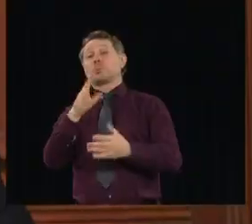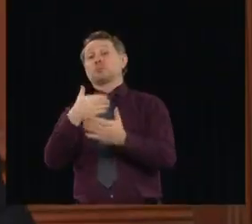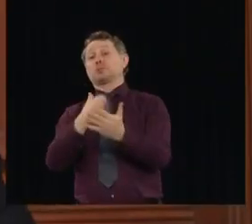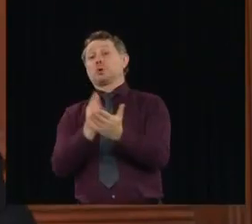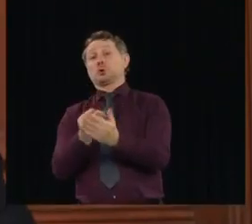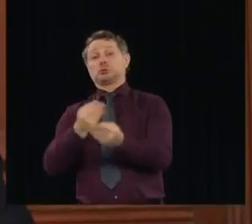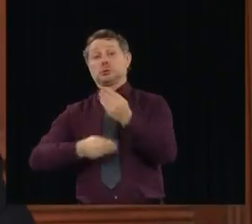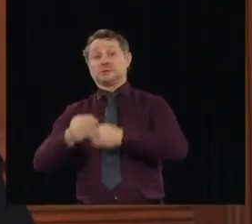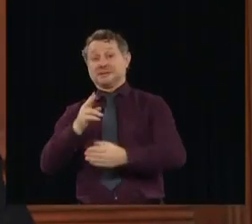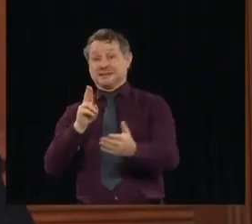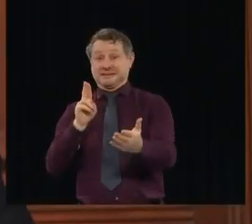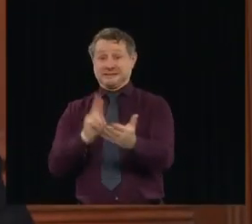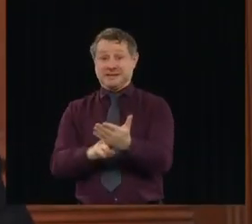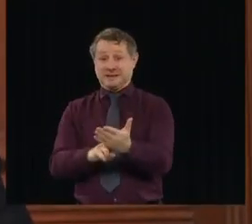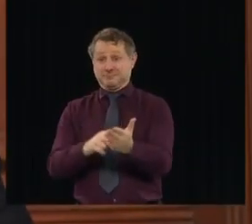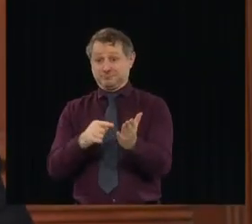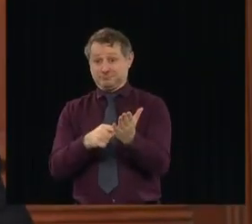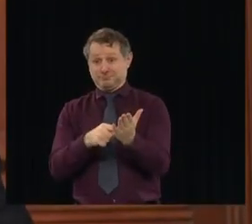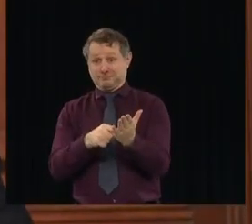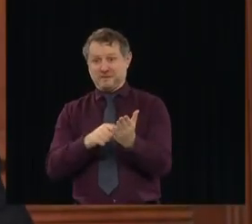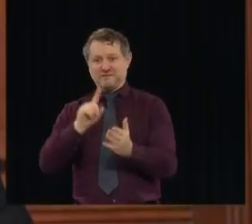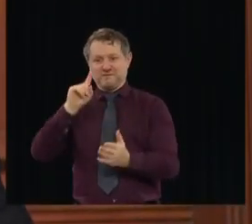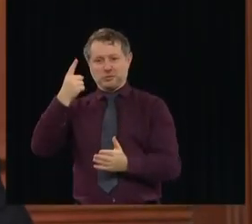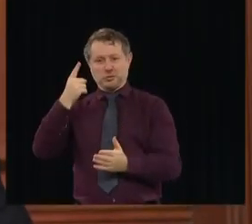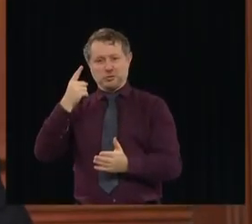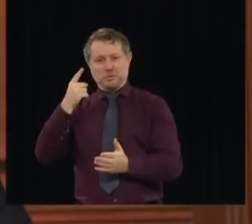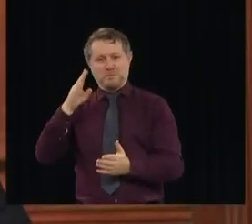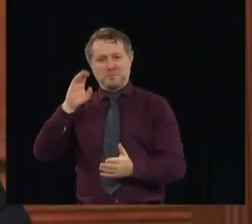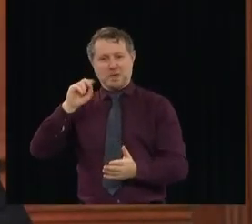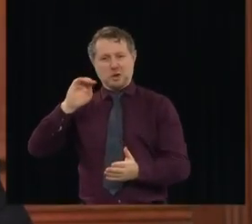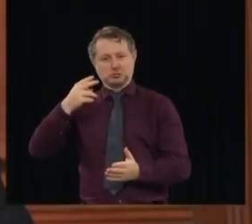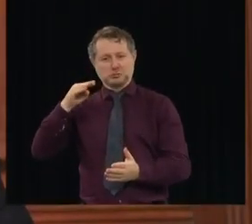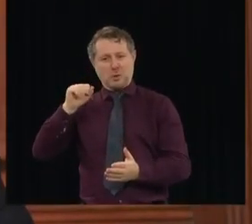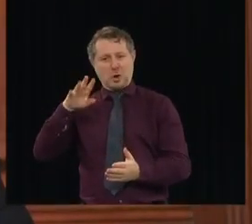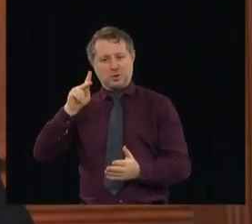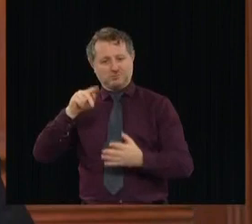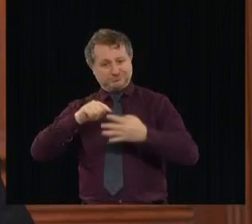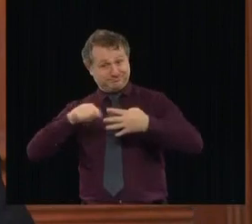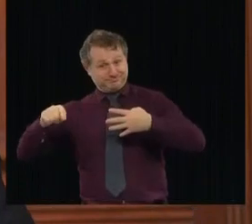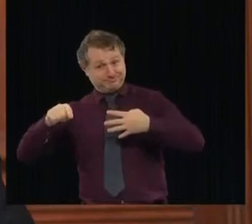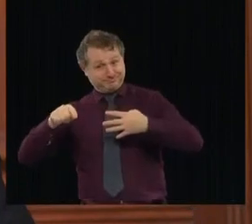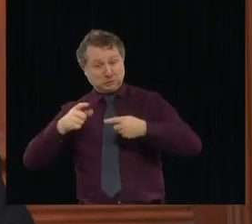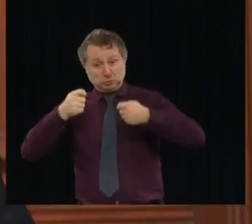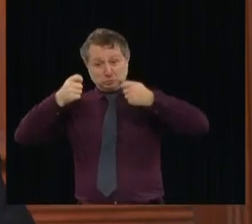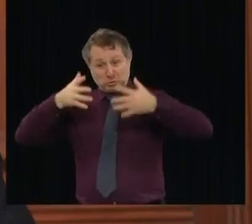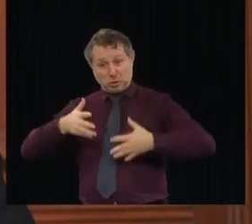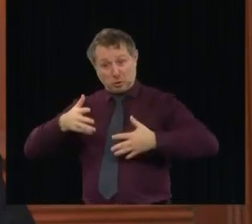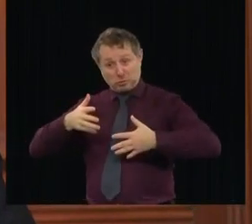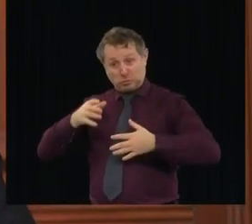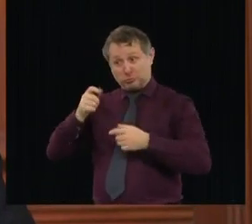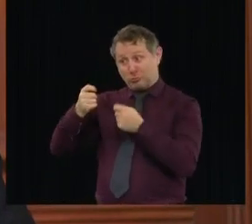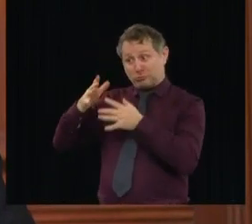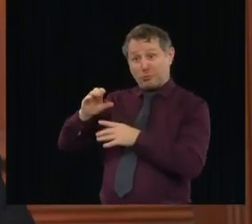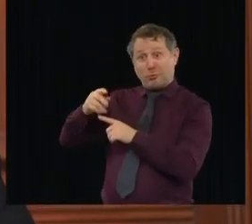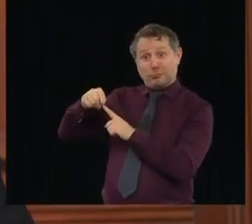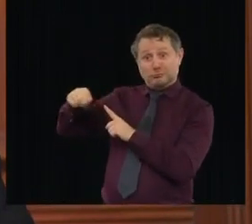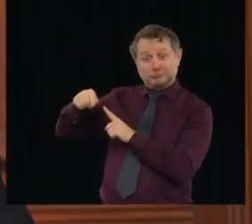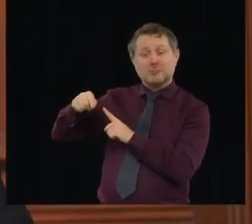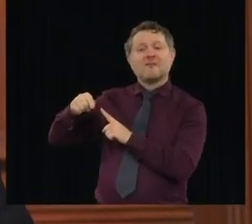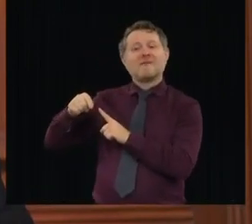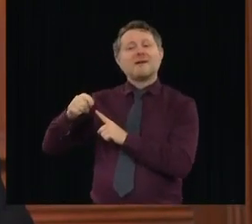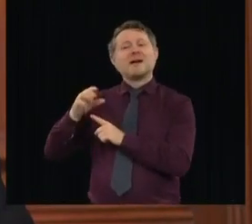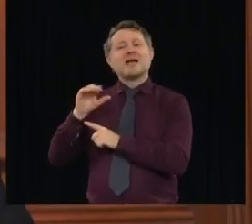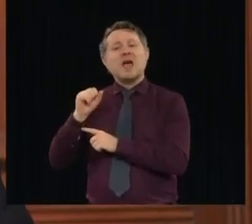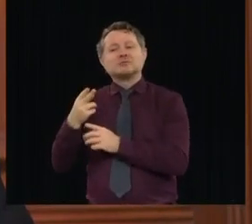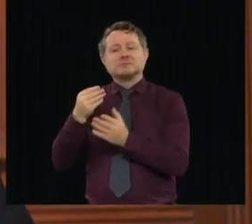the controller's cash report that, as you mentioned, comes out today. That report confirms the estimates that the state has made,